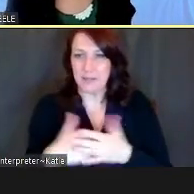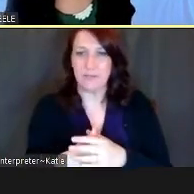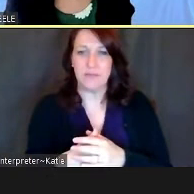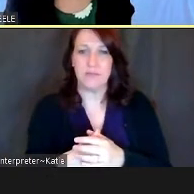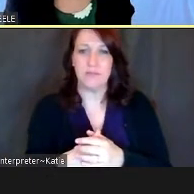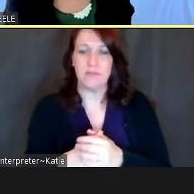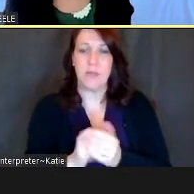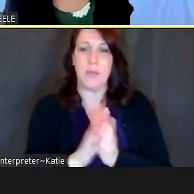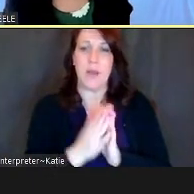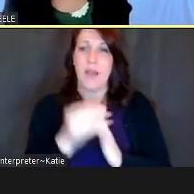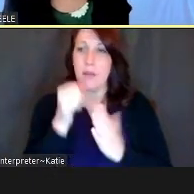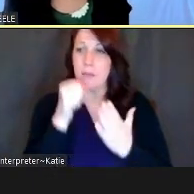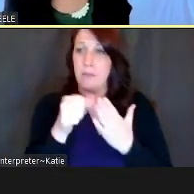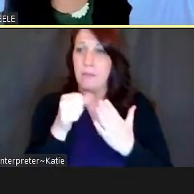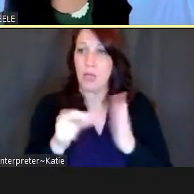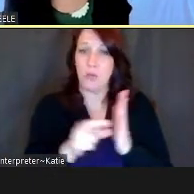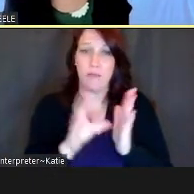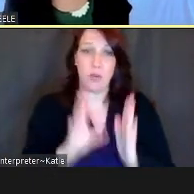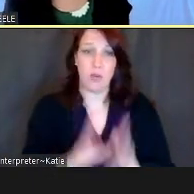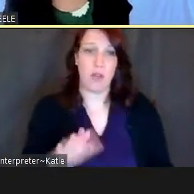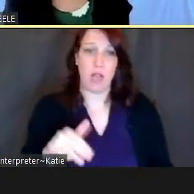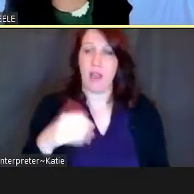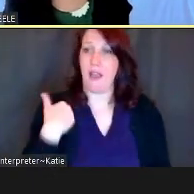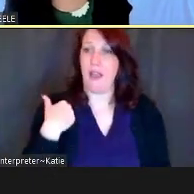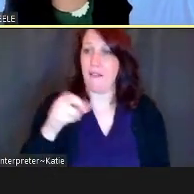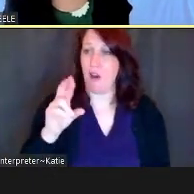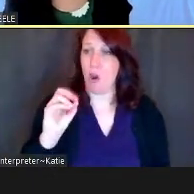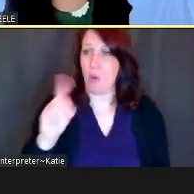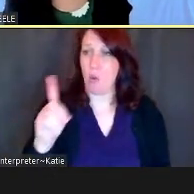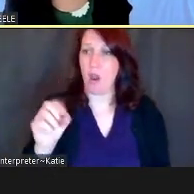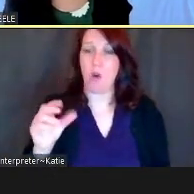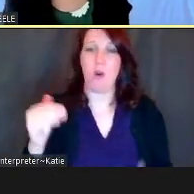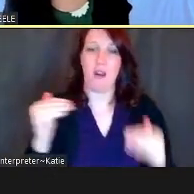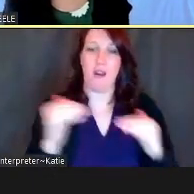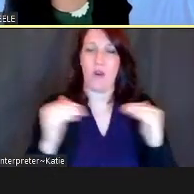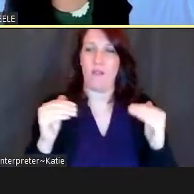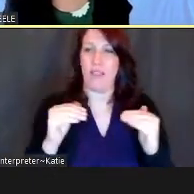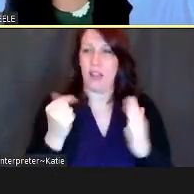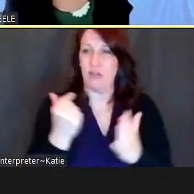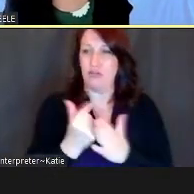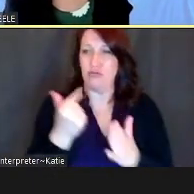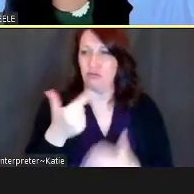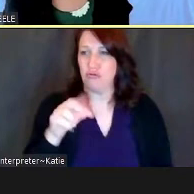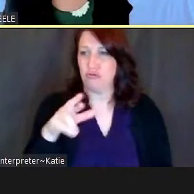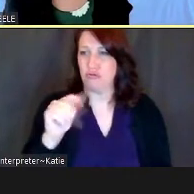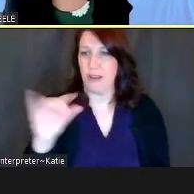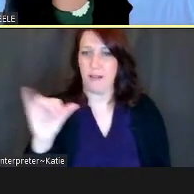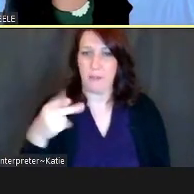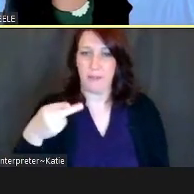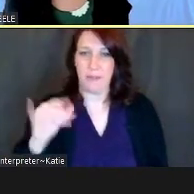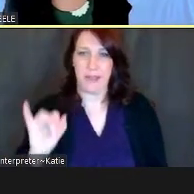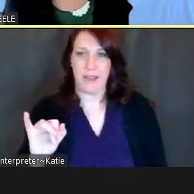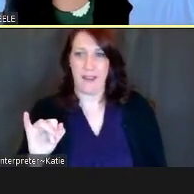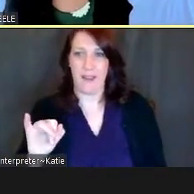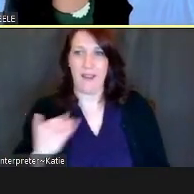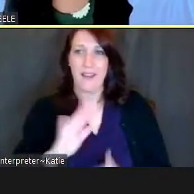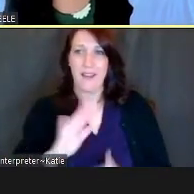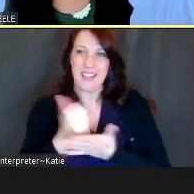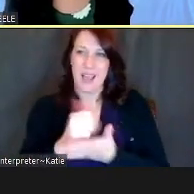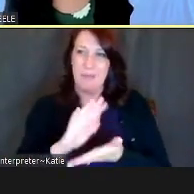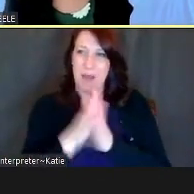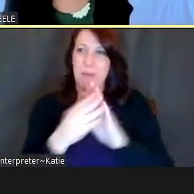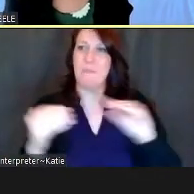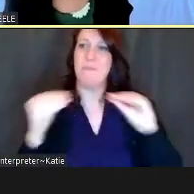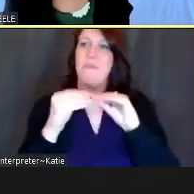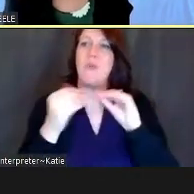reviewer, that you've not held an R1 or equivalent grant as a PI, because again, this is supposed to help you to be more competitive for that kind